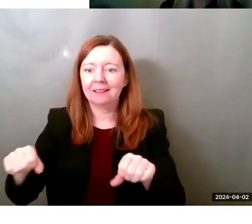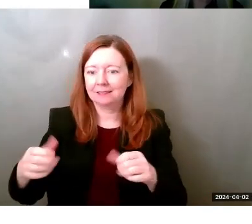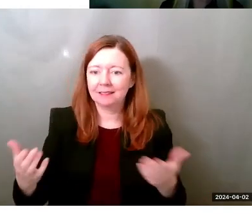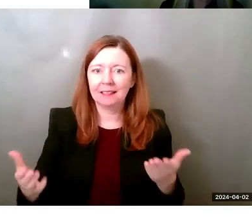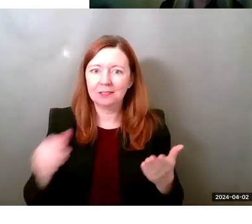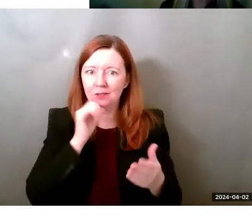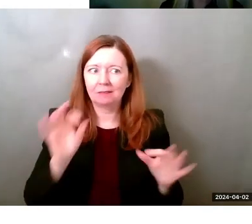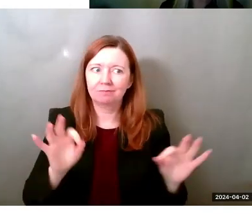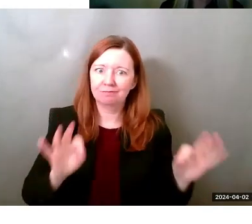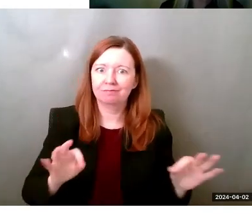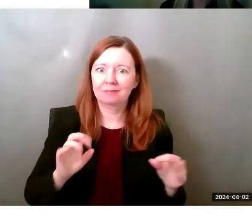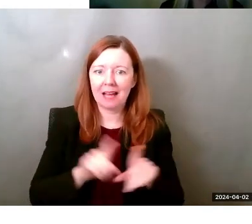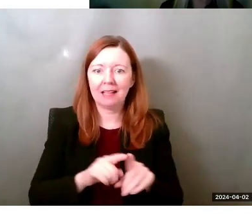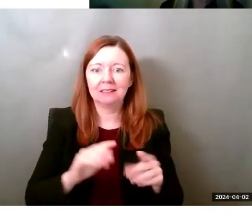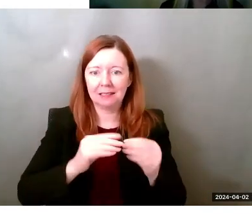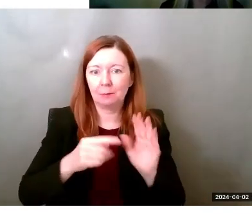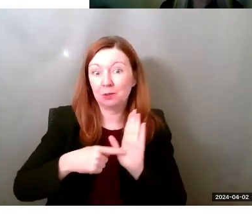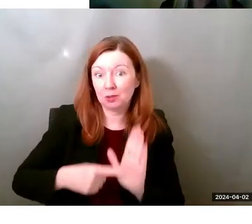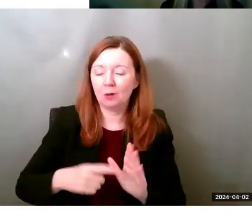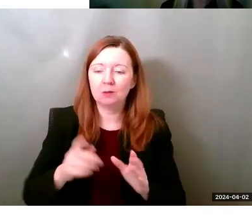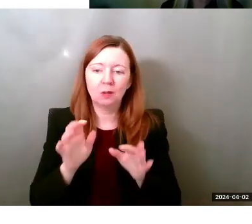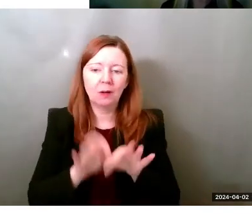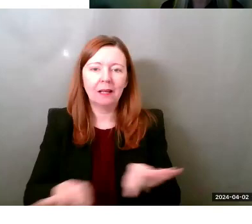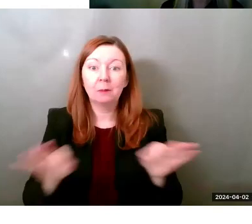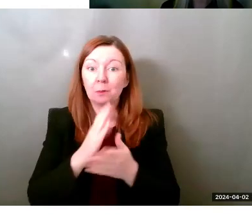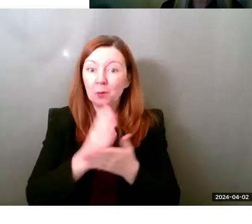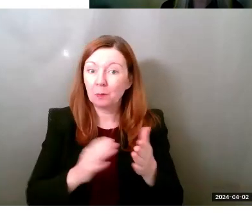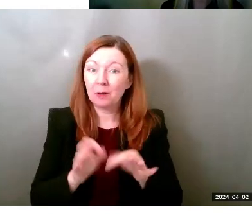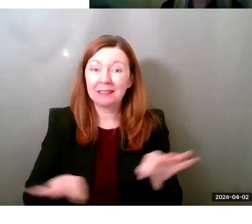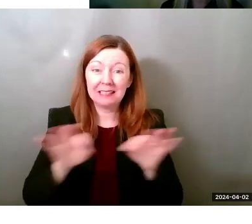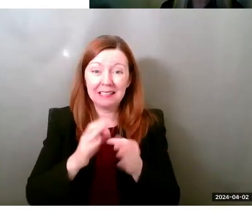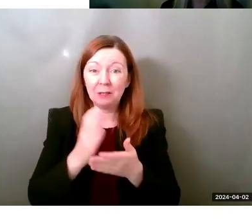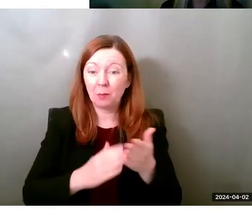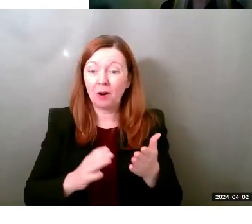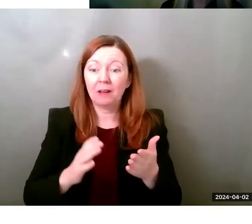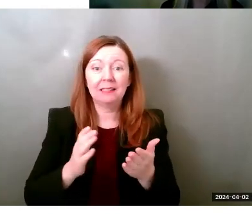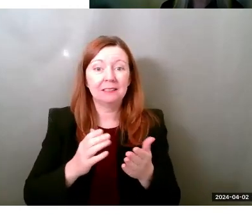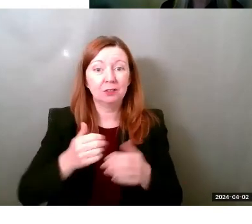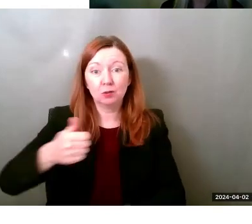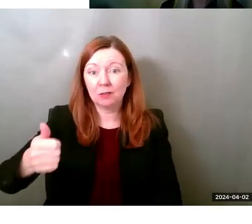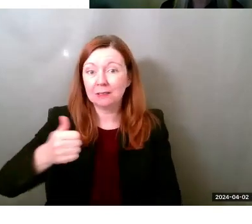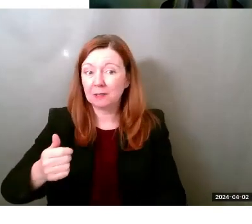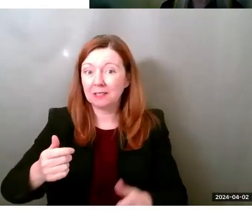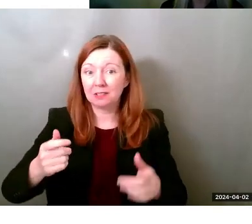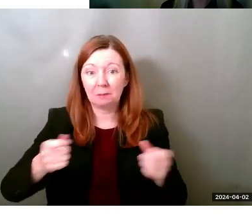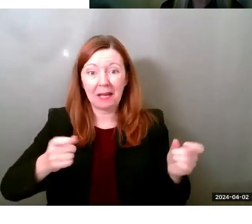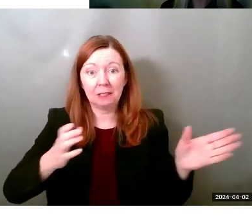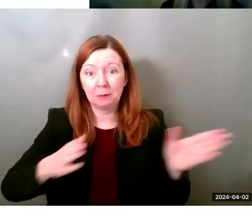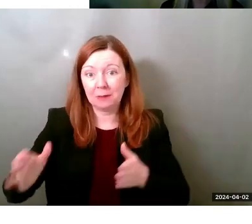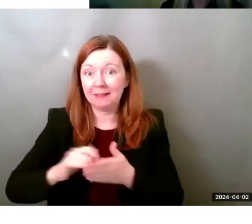as the numbers portray. So important part and key part in all this is the transportation event management plan